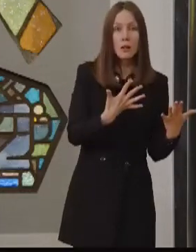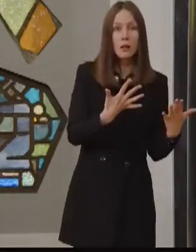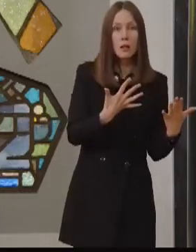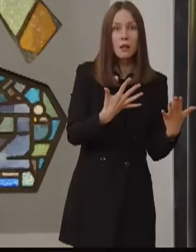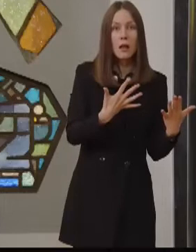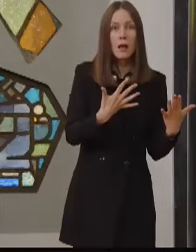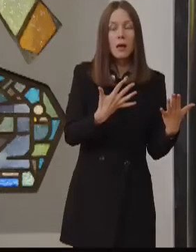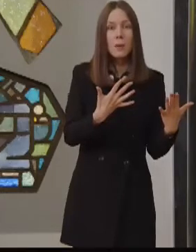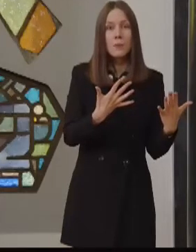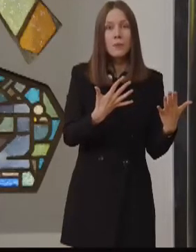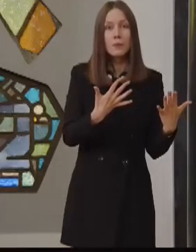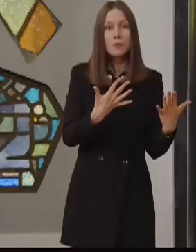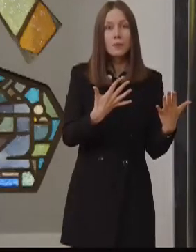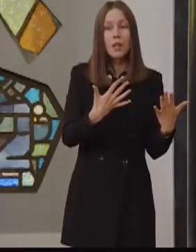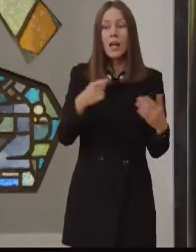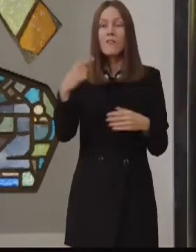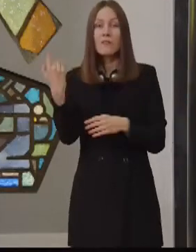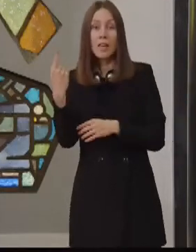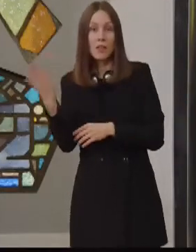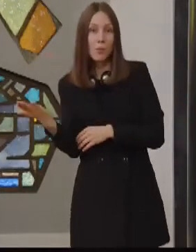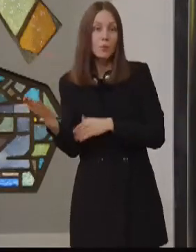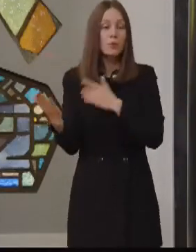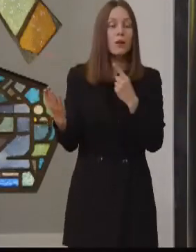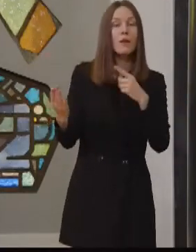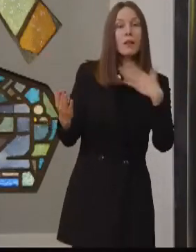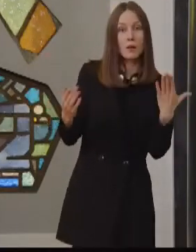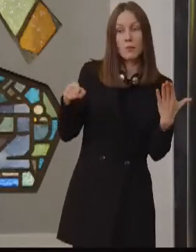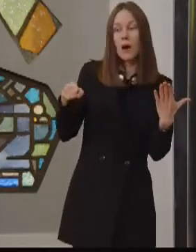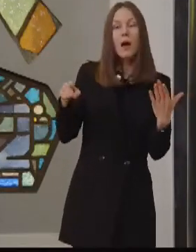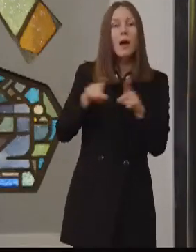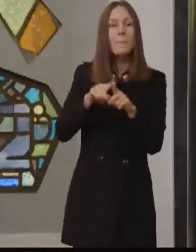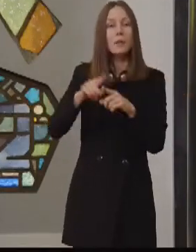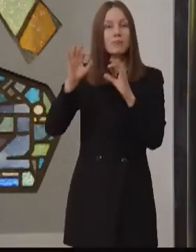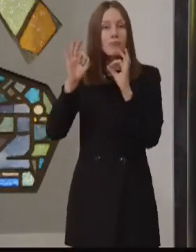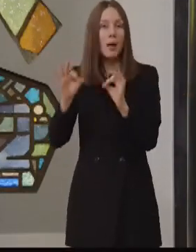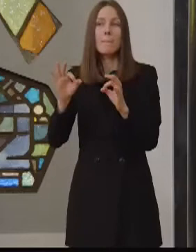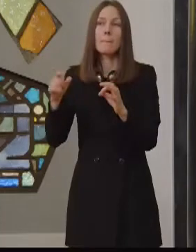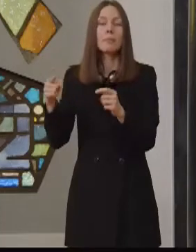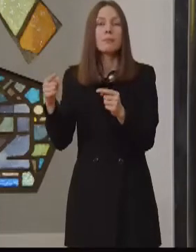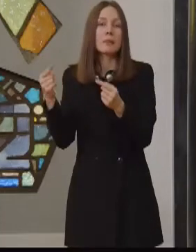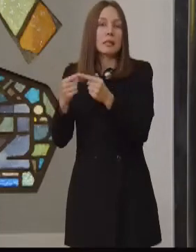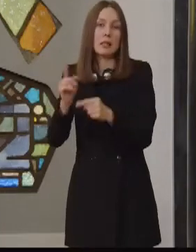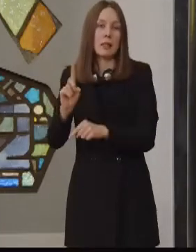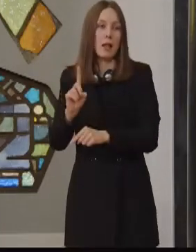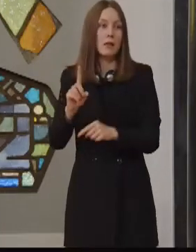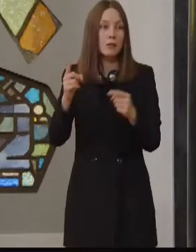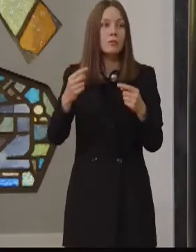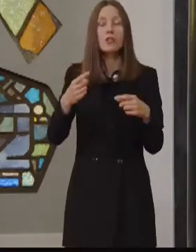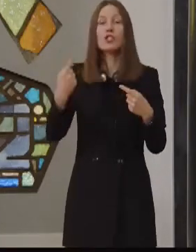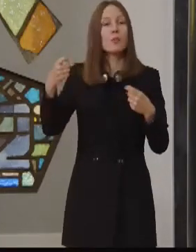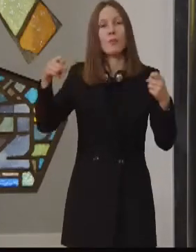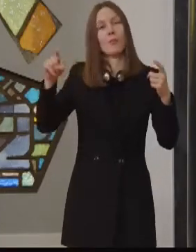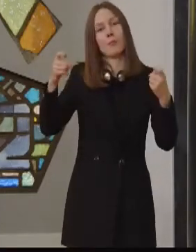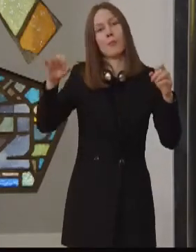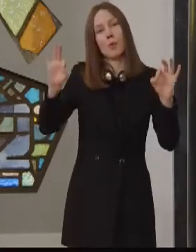those that does not fully satisfy both the sides. Therefore, I think that members of